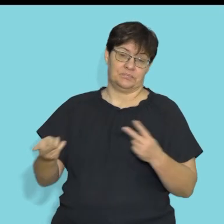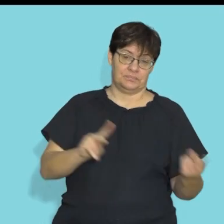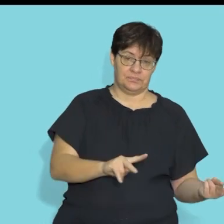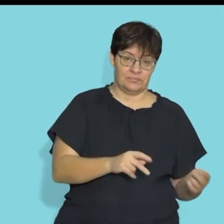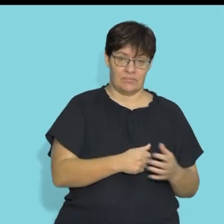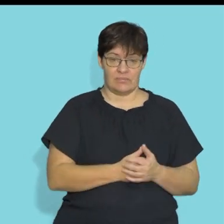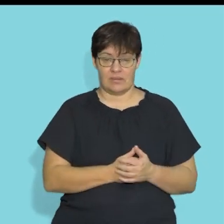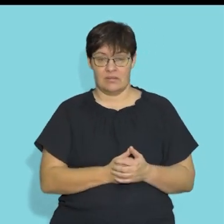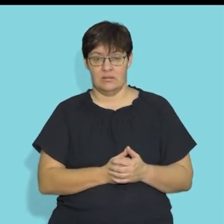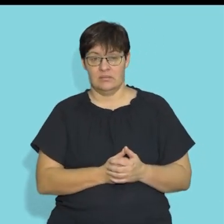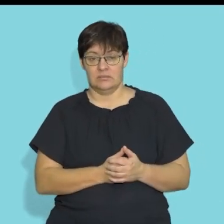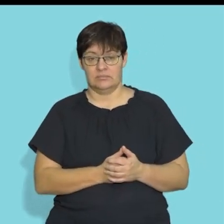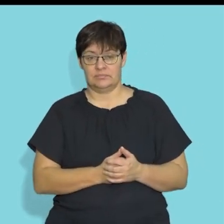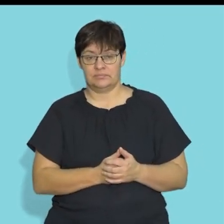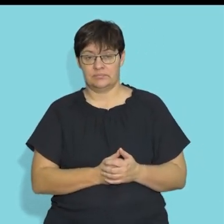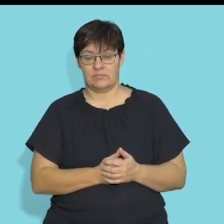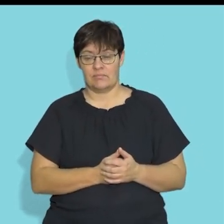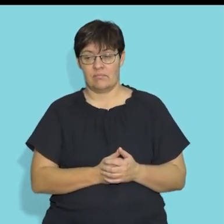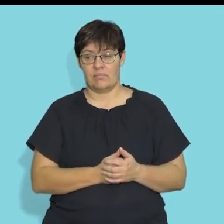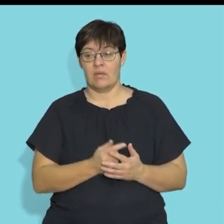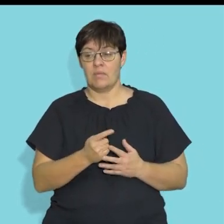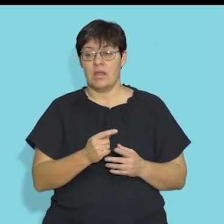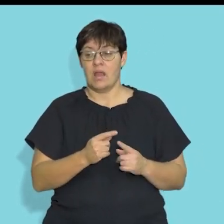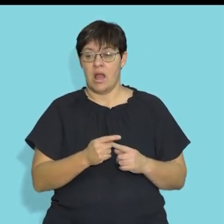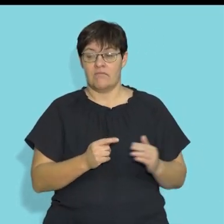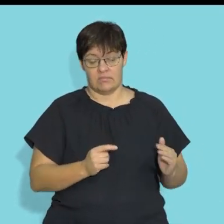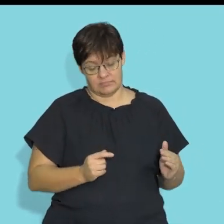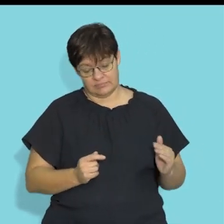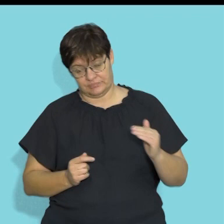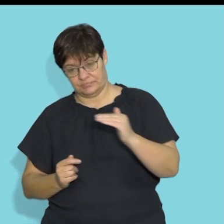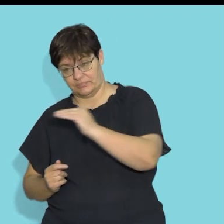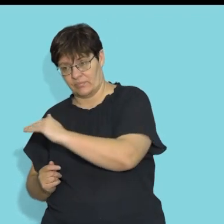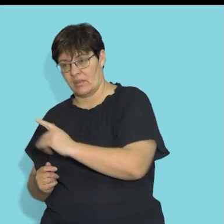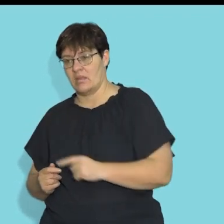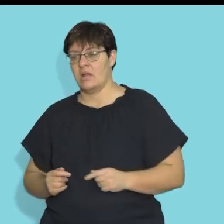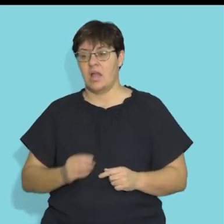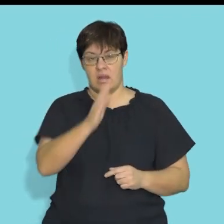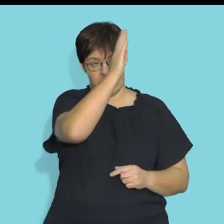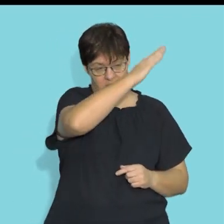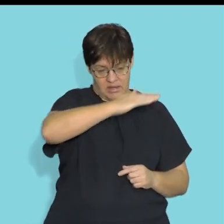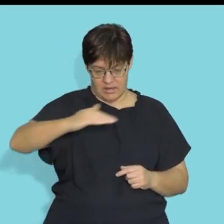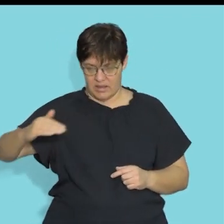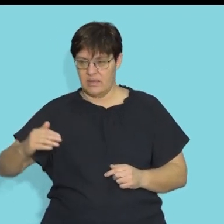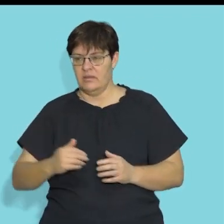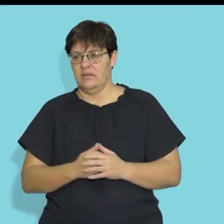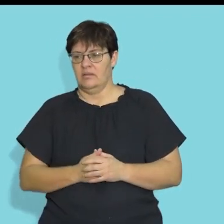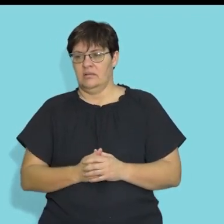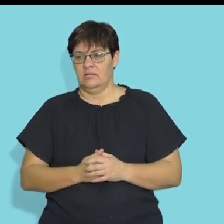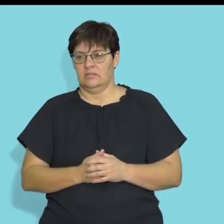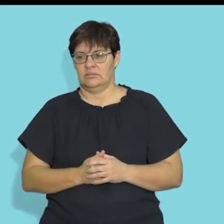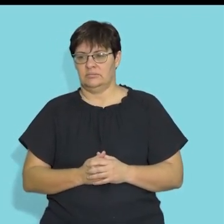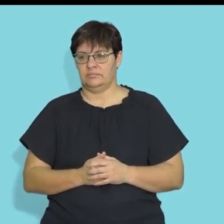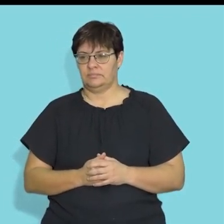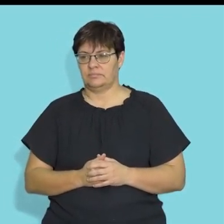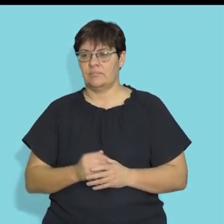that. So if we would complete this, our rate of reaction graph will look more or less like